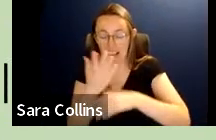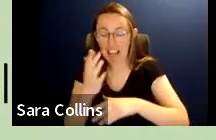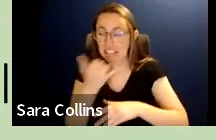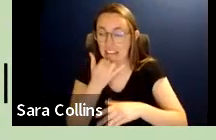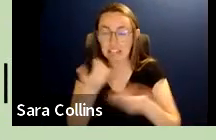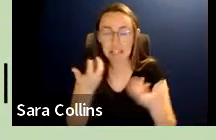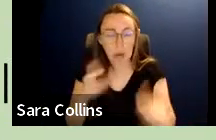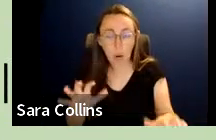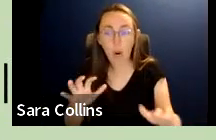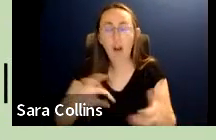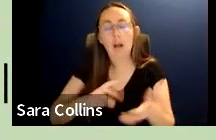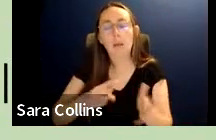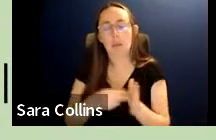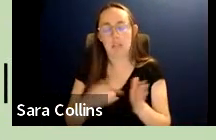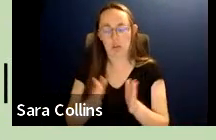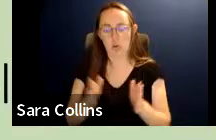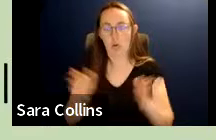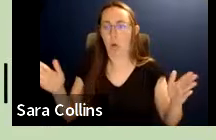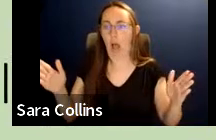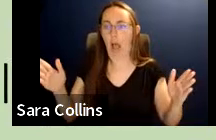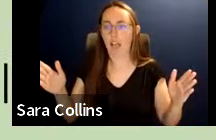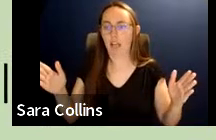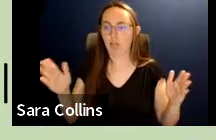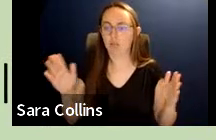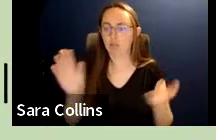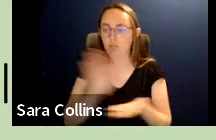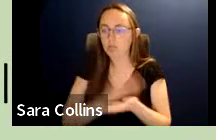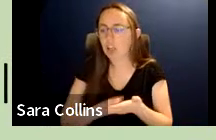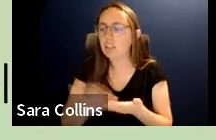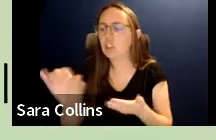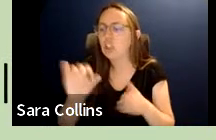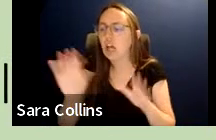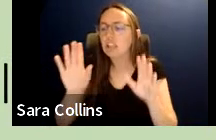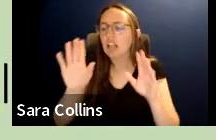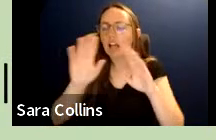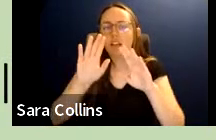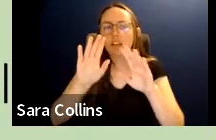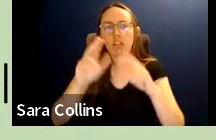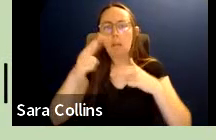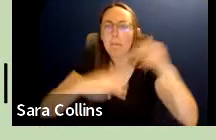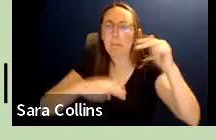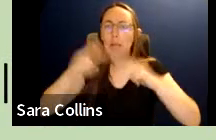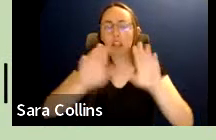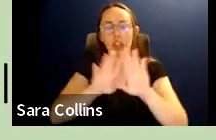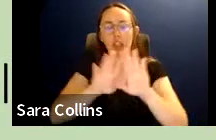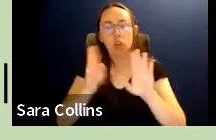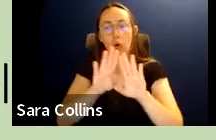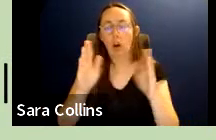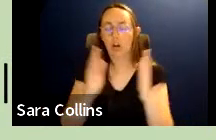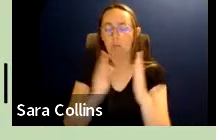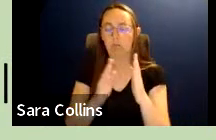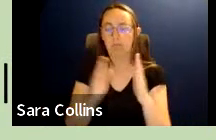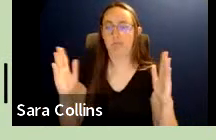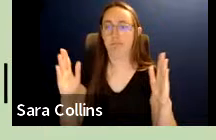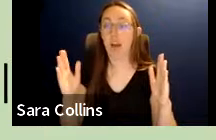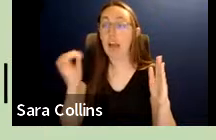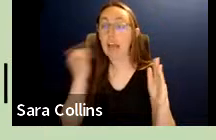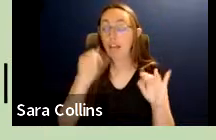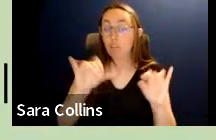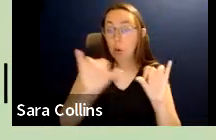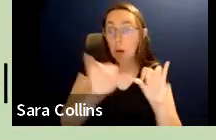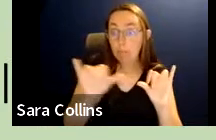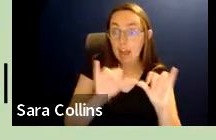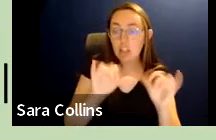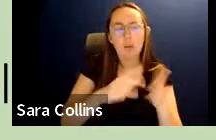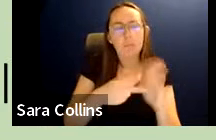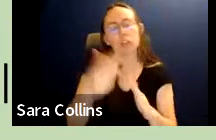non-issue. A little bit like, I think of it as like widening a doorway on a building. You know, unless you measure it, you don't even know that's the case if it's been built